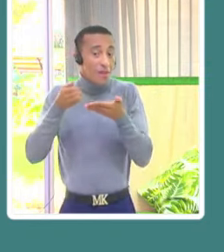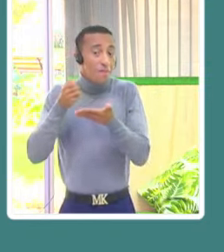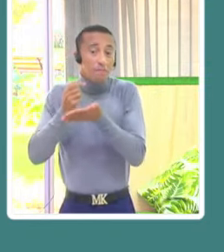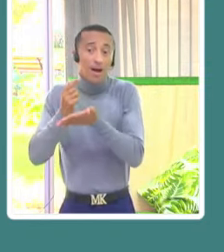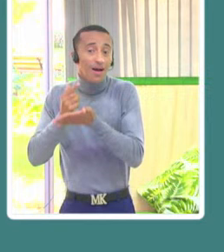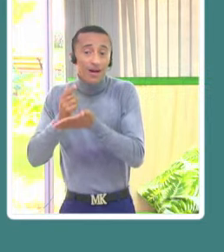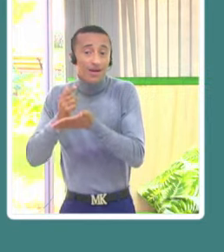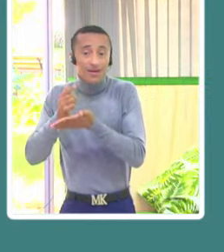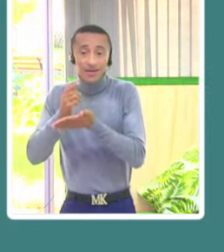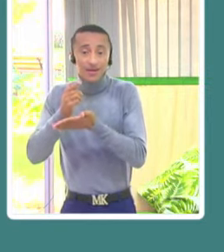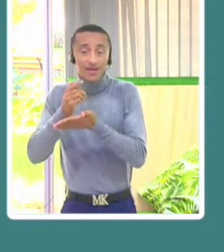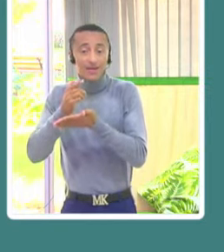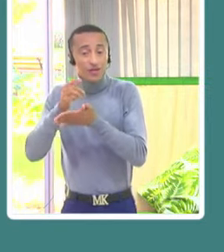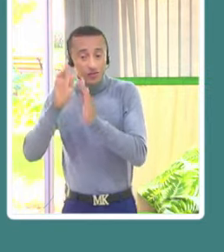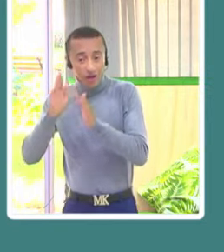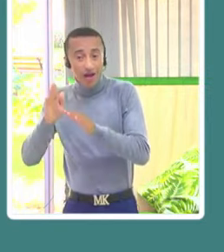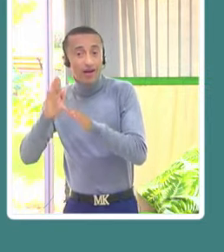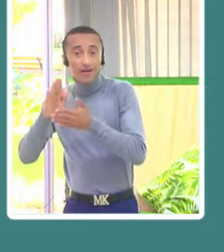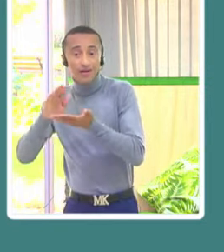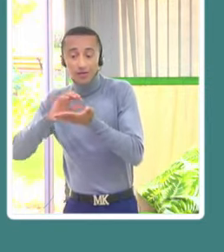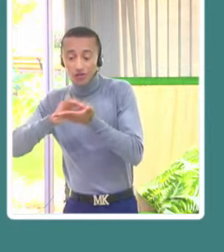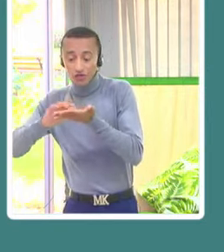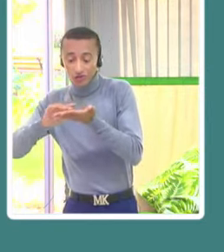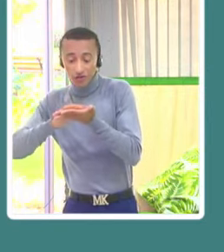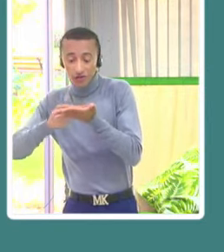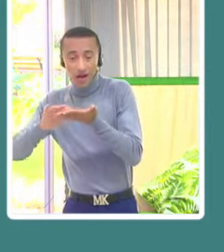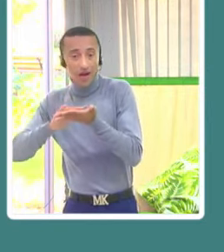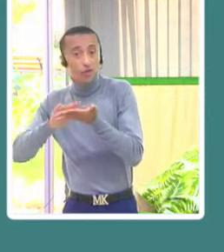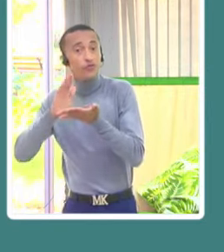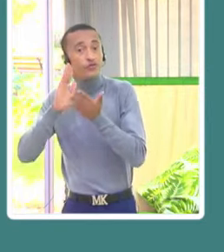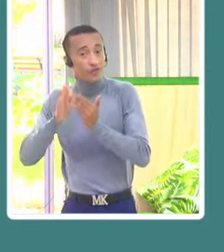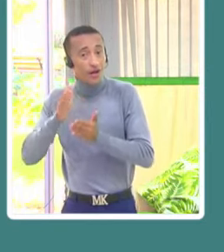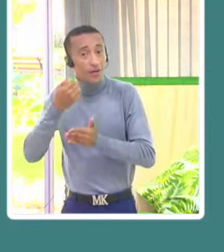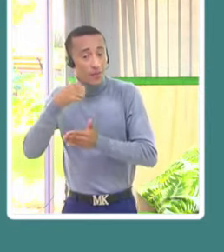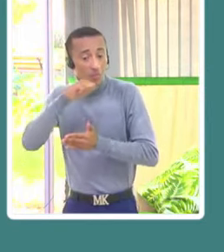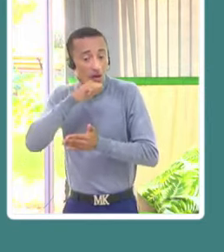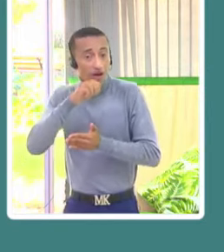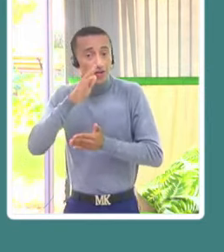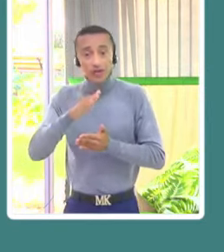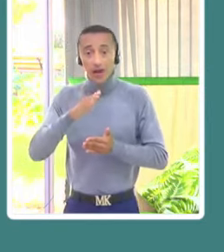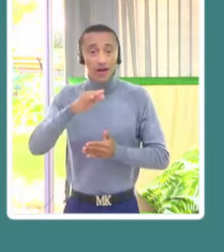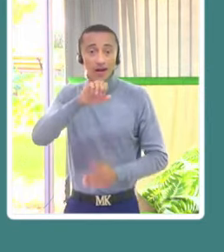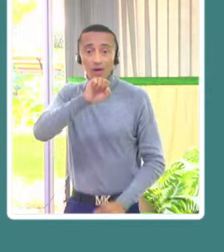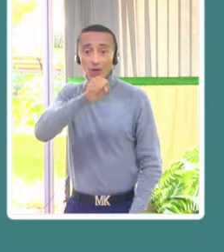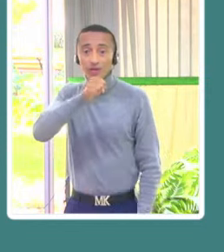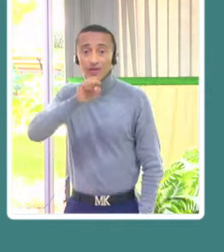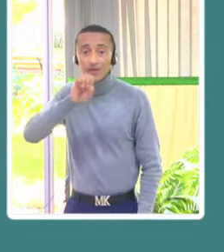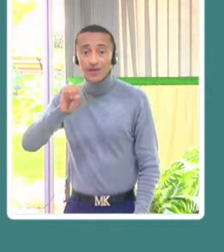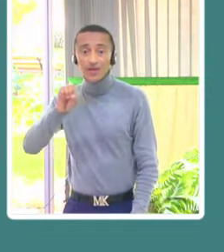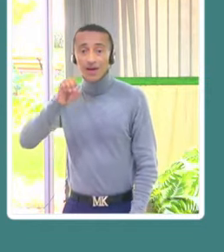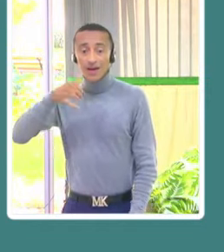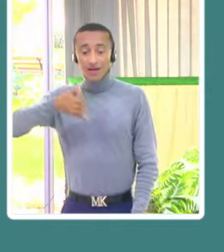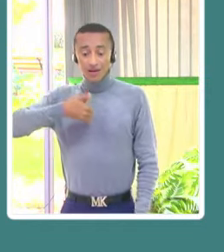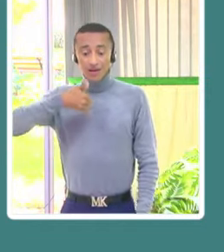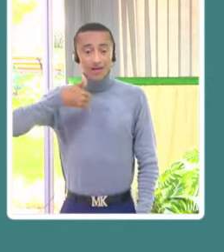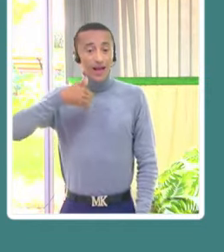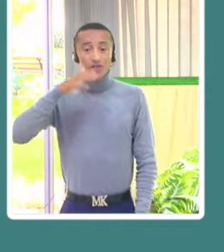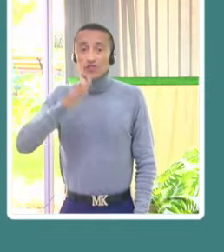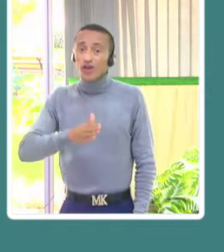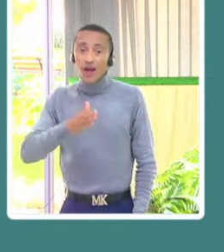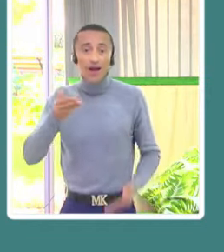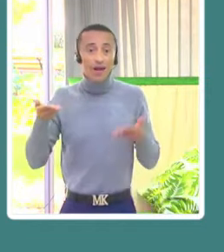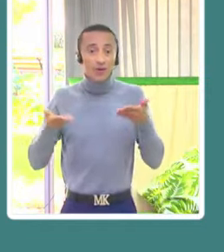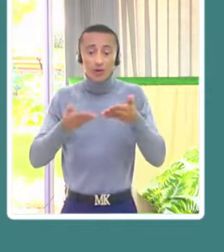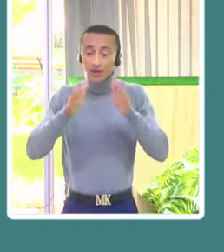digital payments. She takes her phone, boom, with a QR code, puts in the money, and pays. And